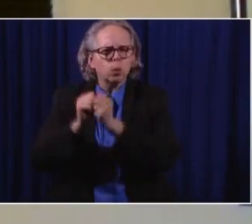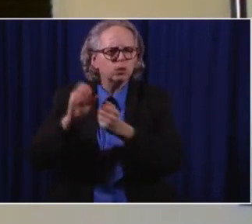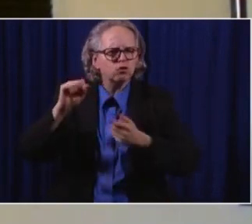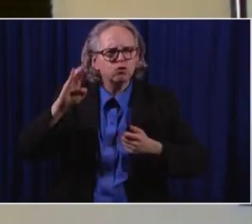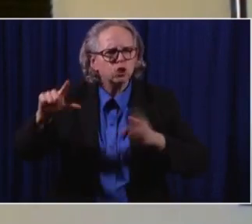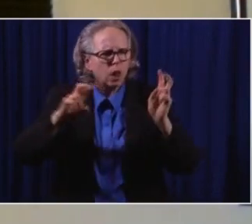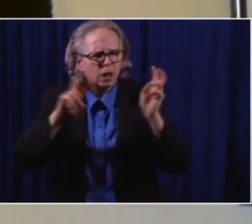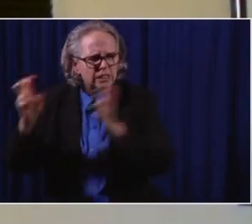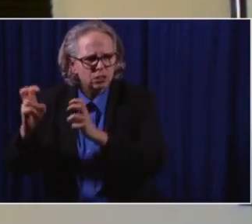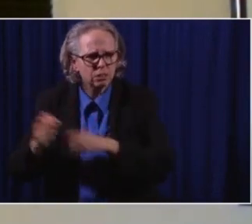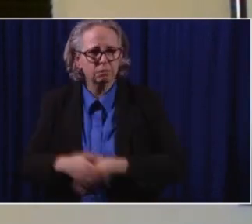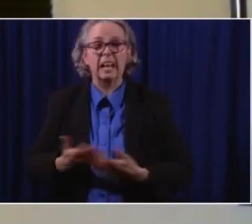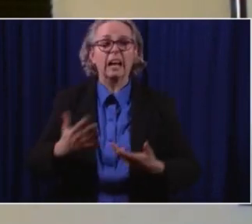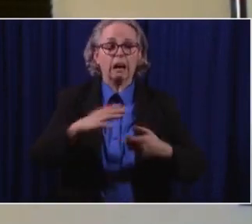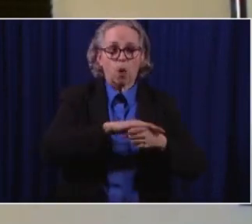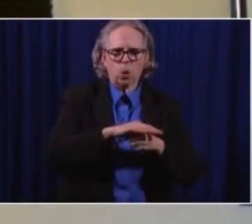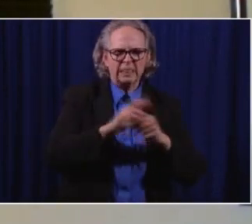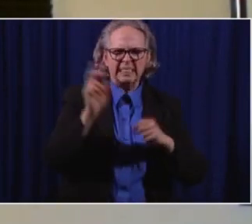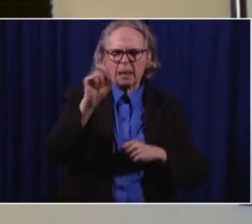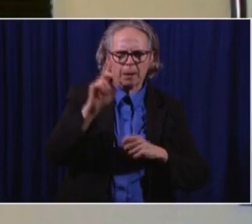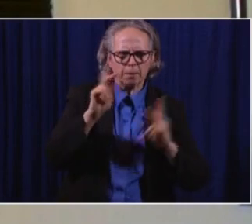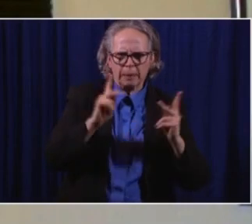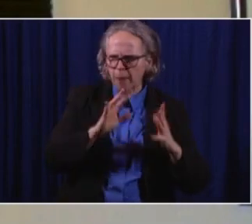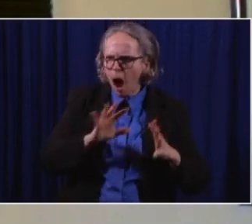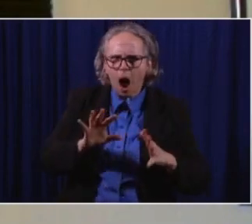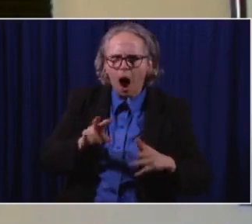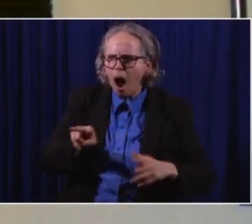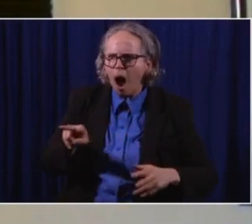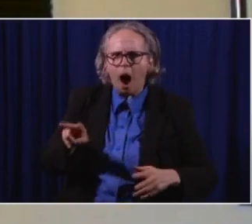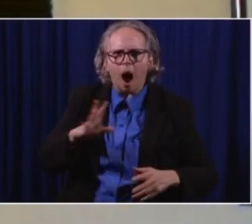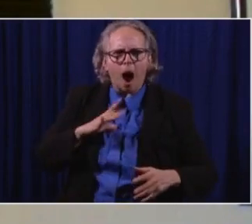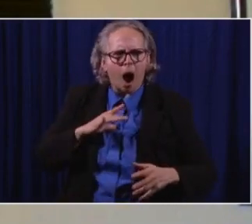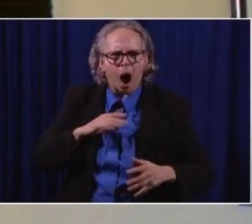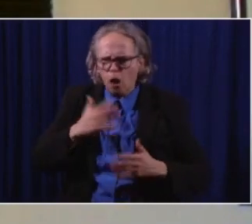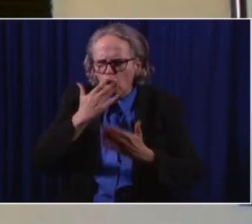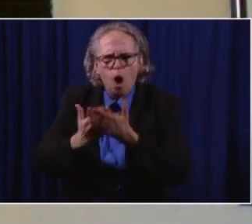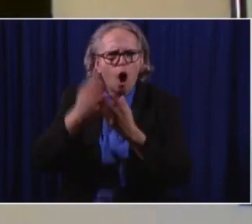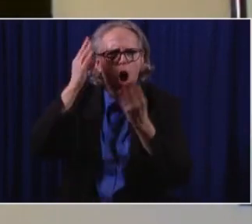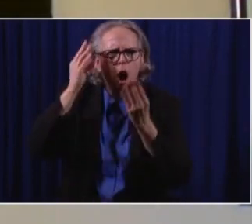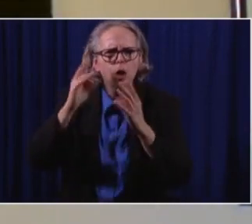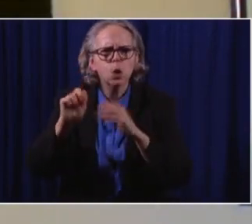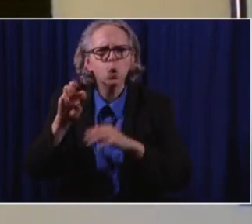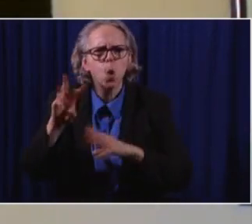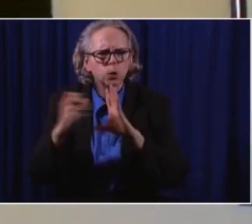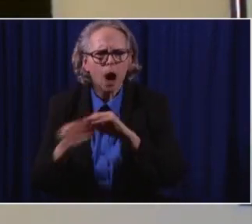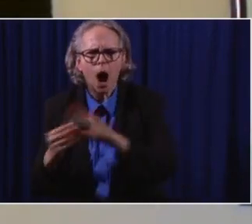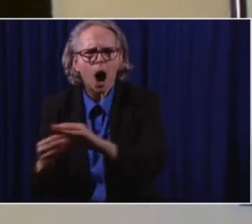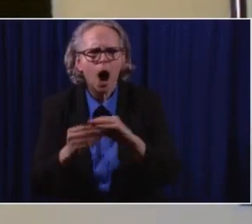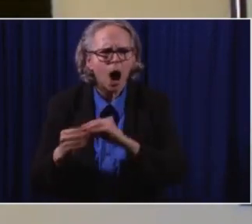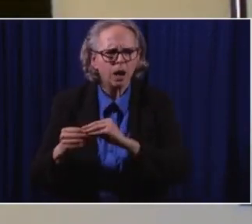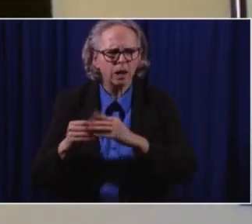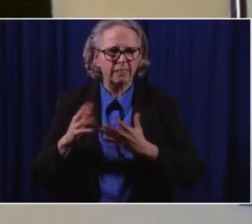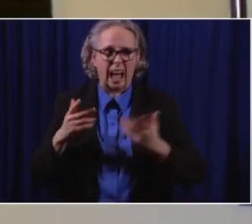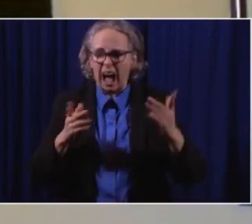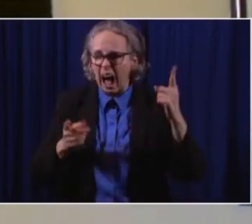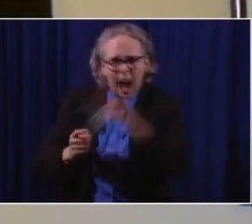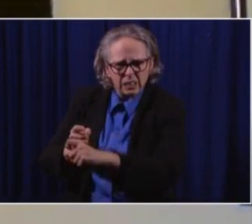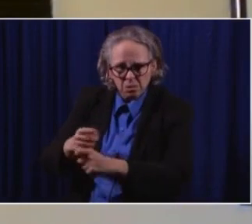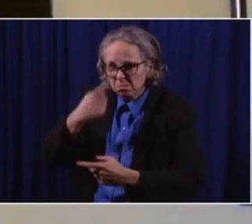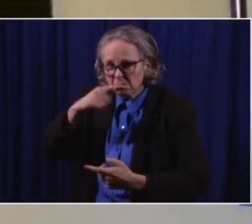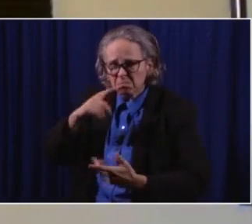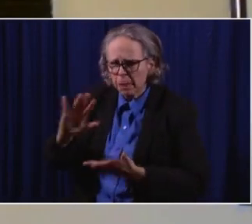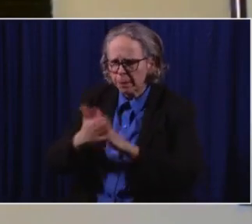Party, and the local Democratic Party in Dayton then asked him to be a candidate for